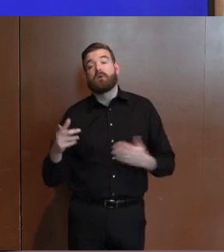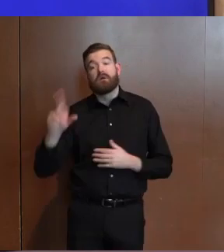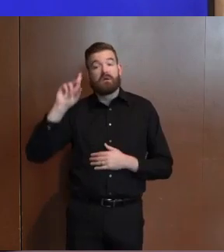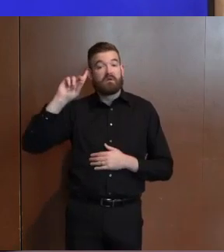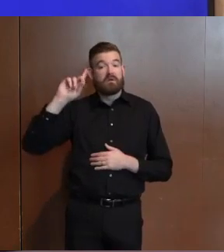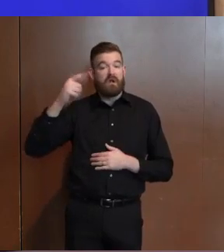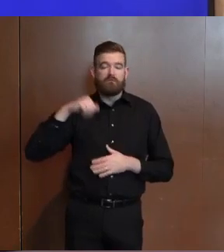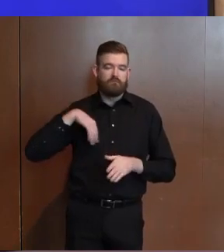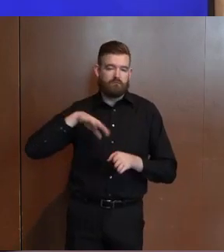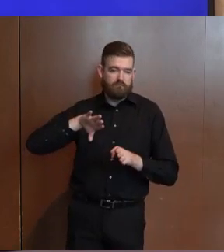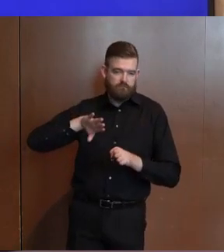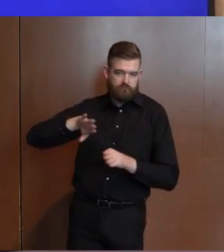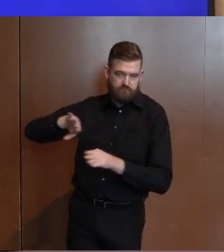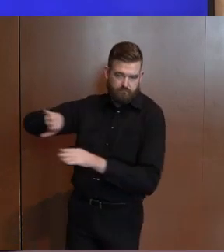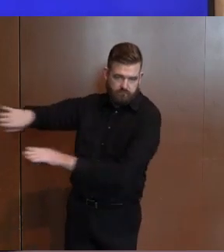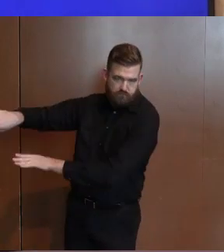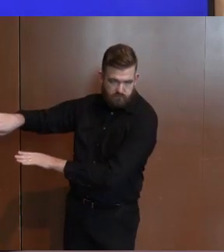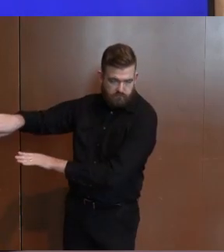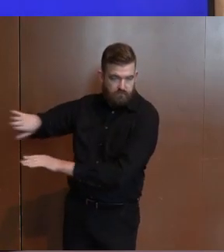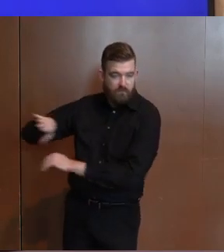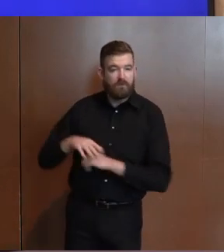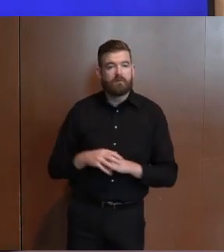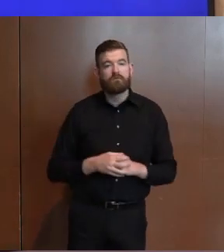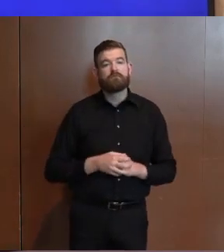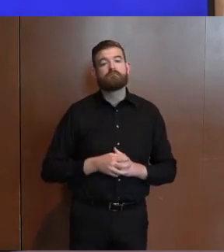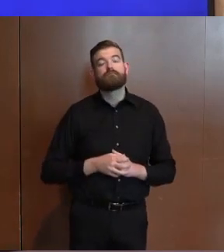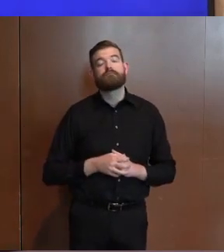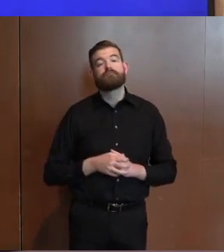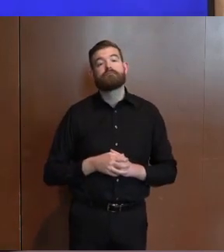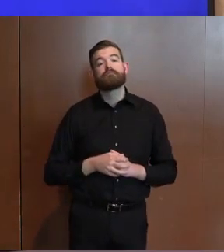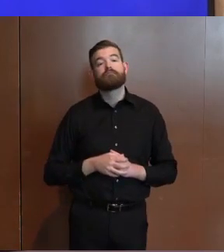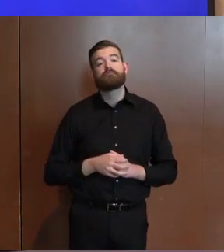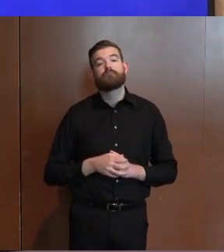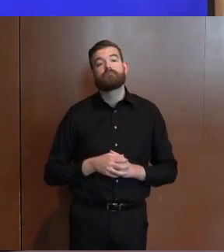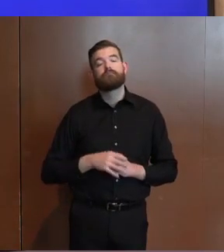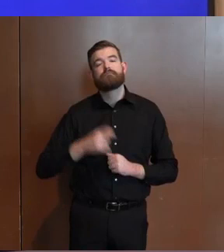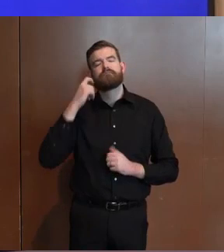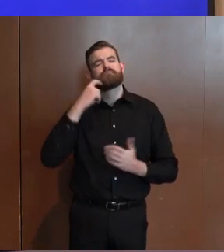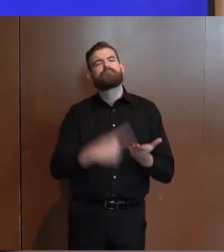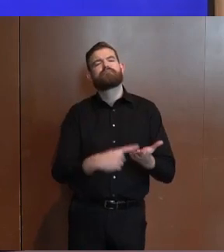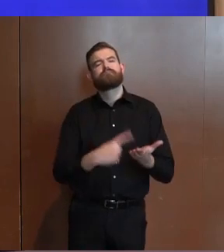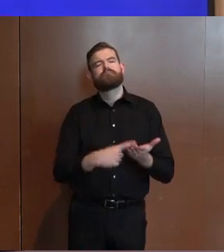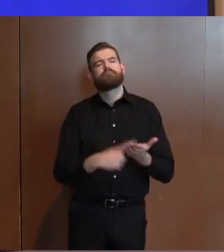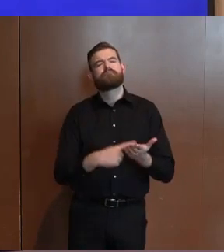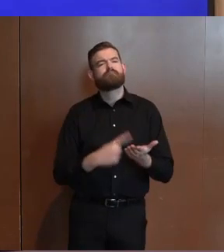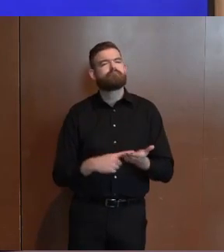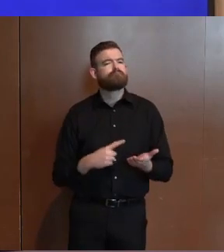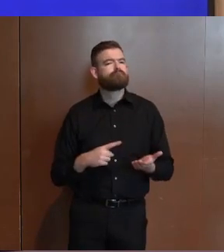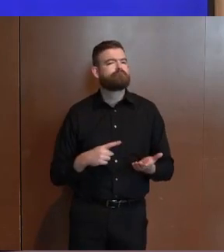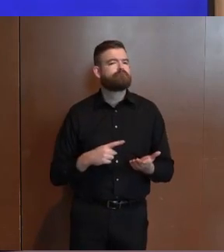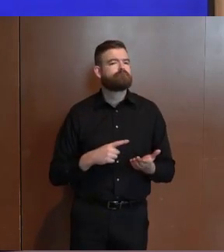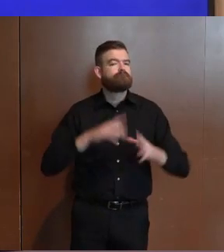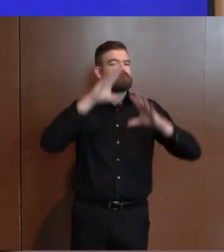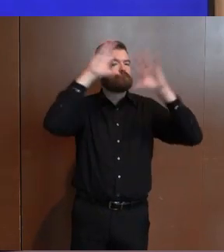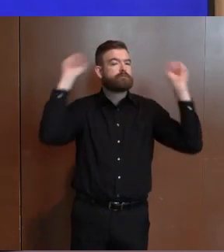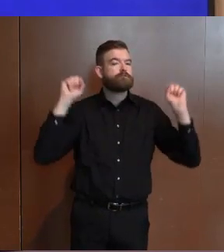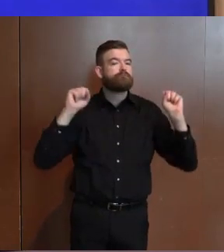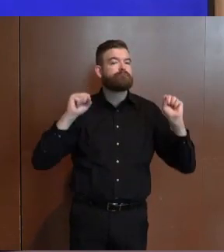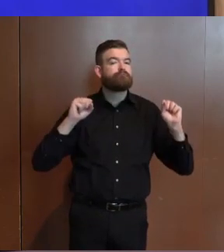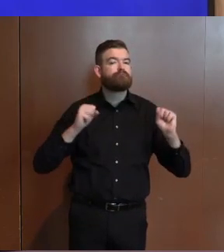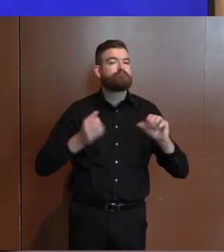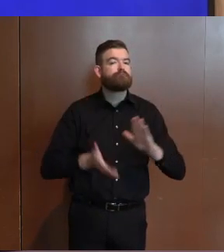exchanges just on the state of races, but literally tiny amount. I'm